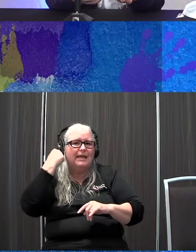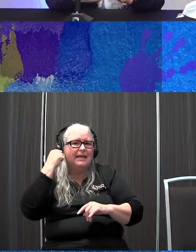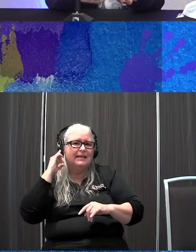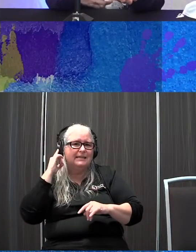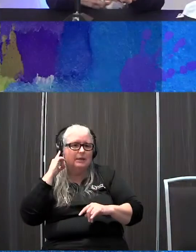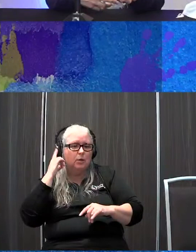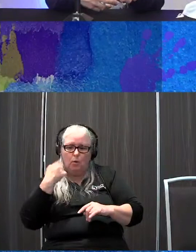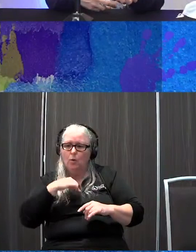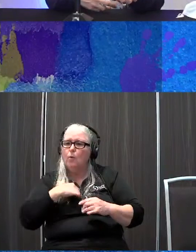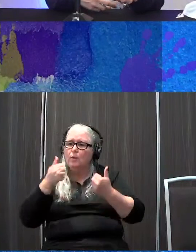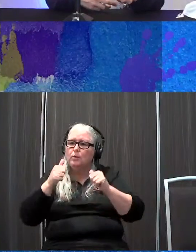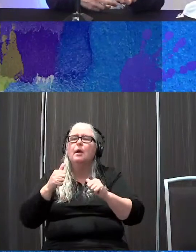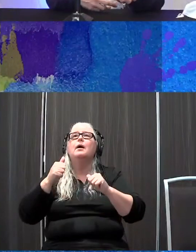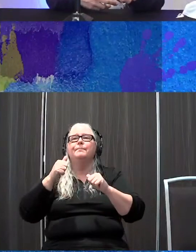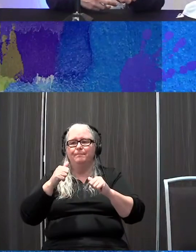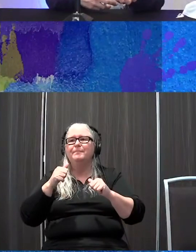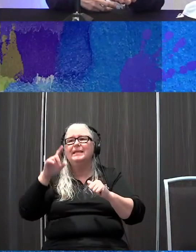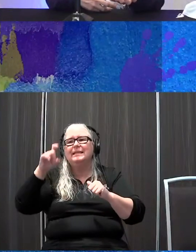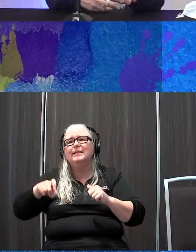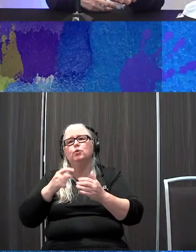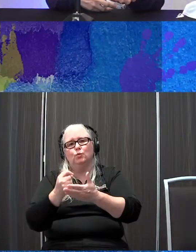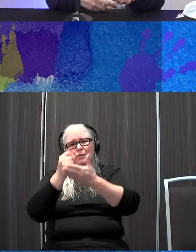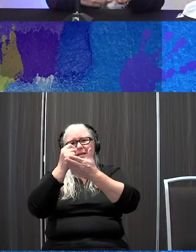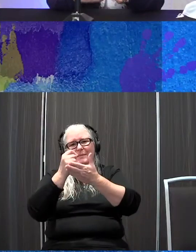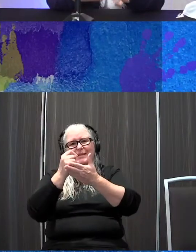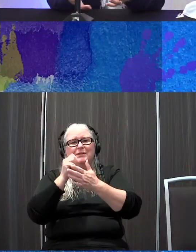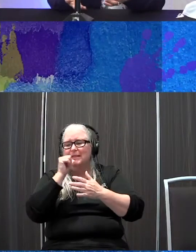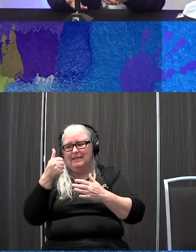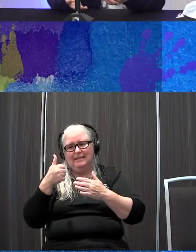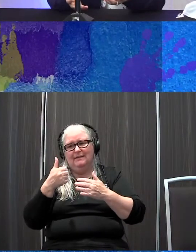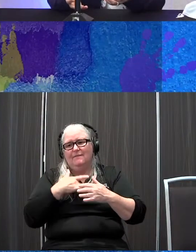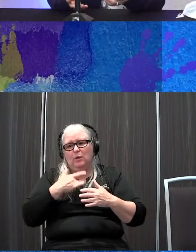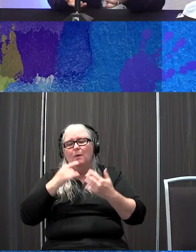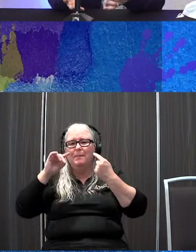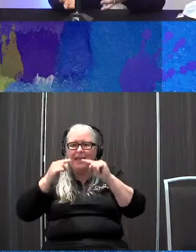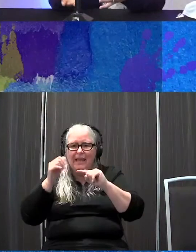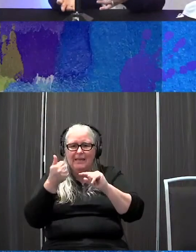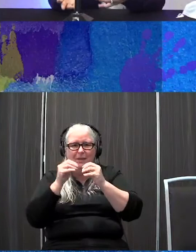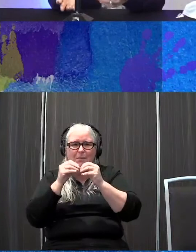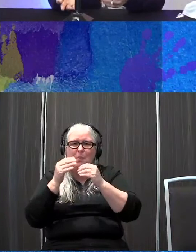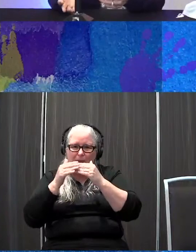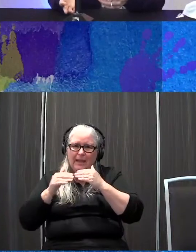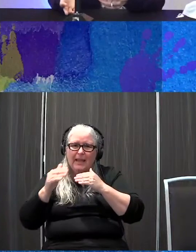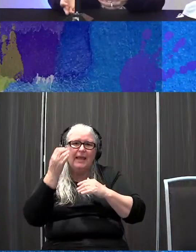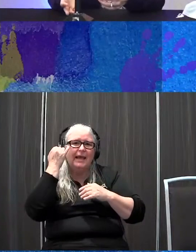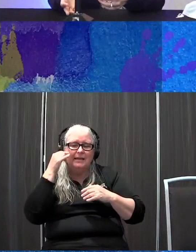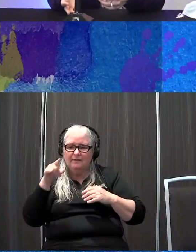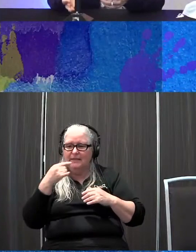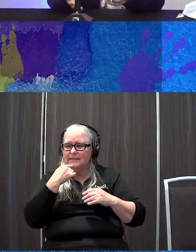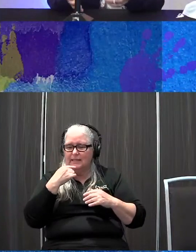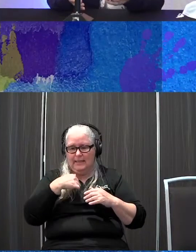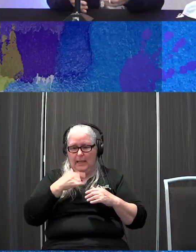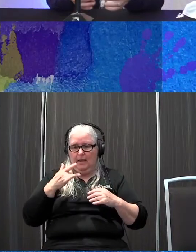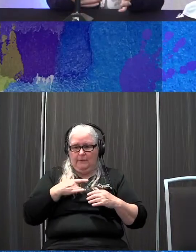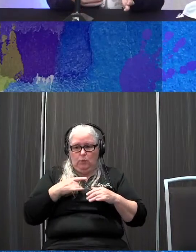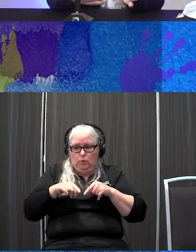doesn't have that feeling of pain inside anymore. And if the behavior is saying, I feel really nervous right now, then